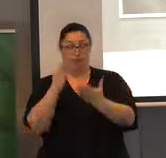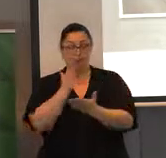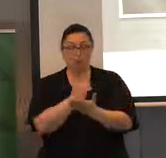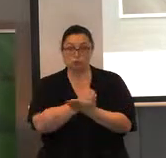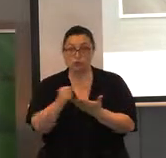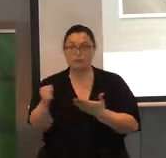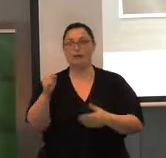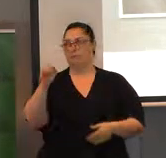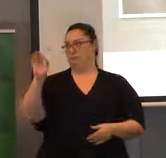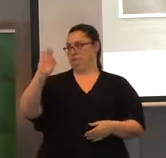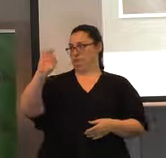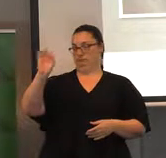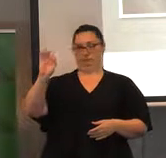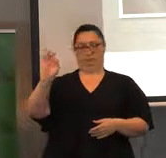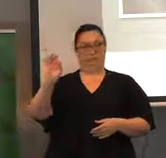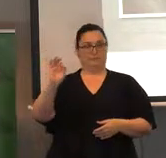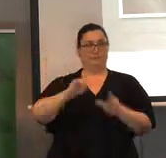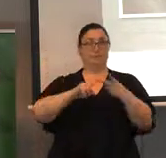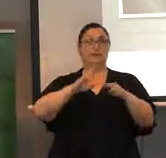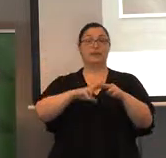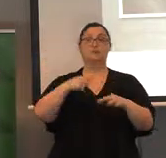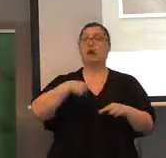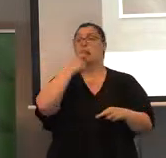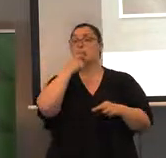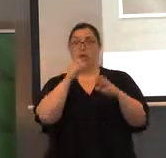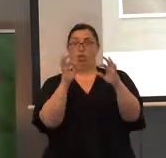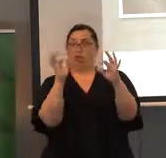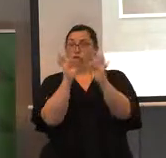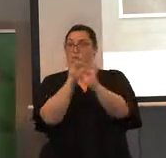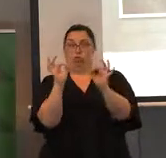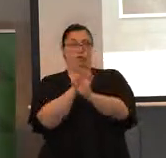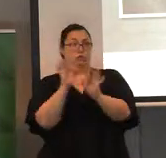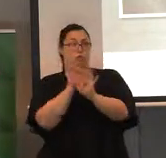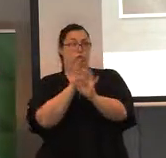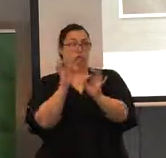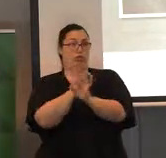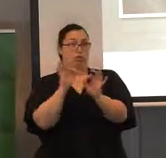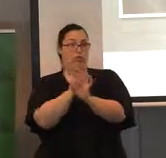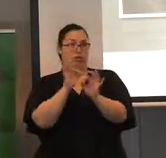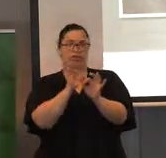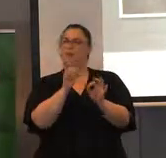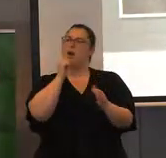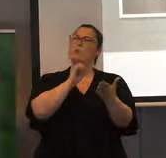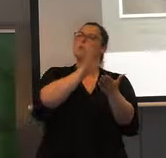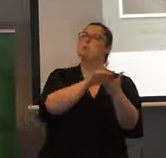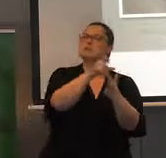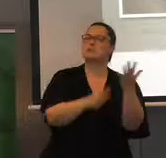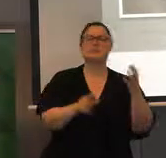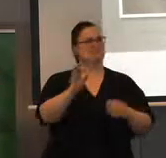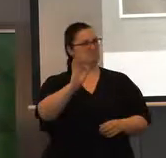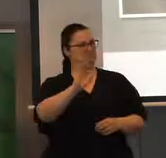iceberg. Because if I'm slightly dyslexic, I probably wouldn't have said I had a